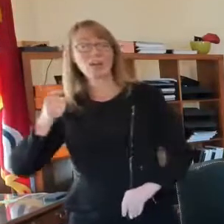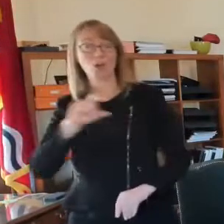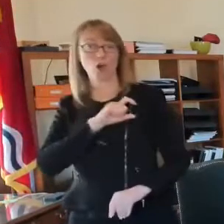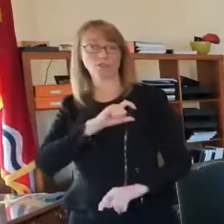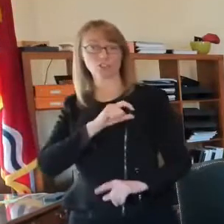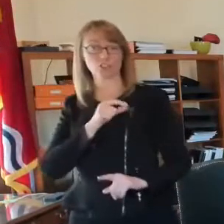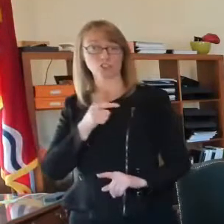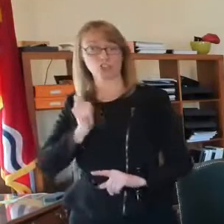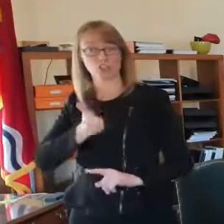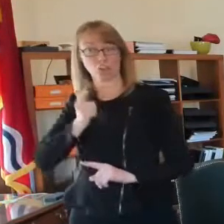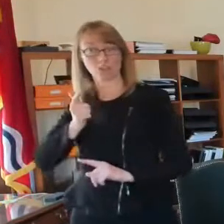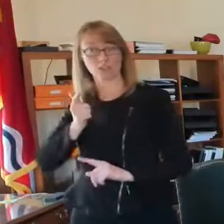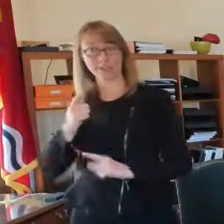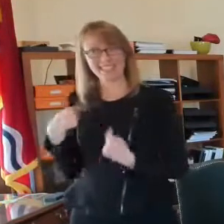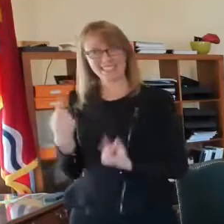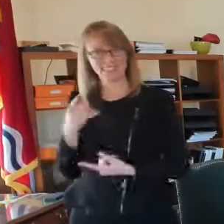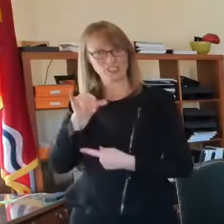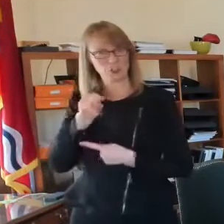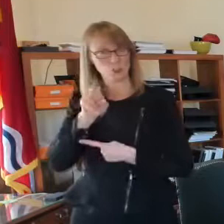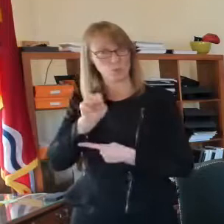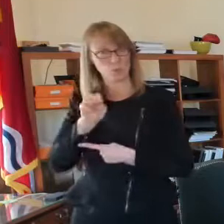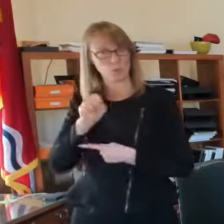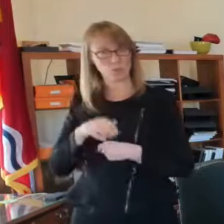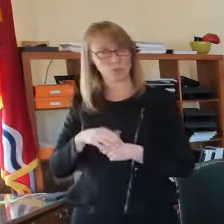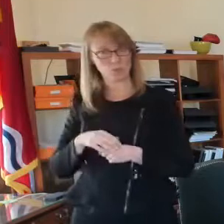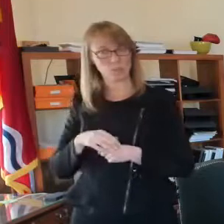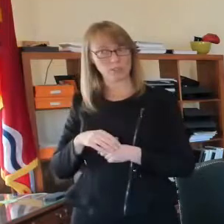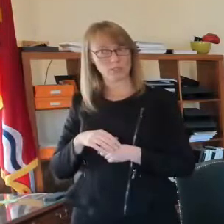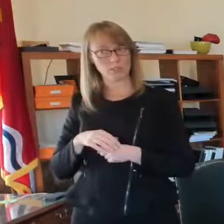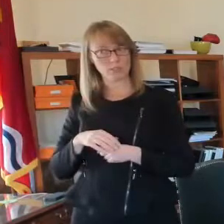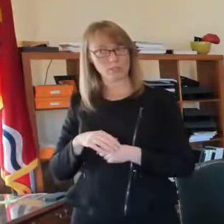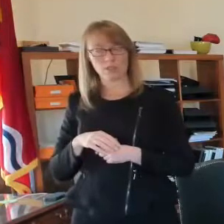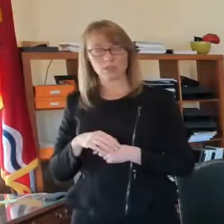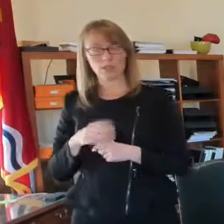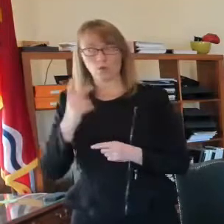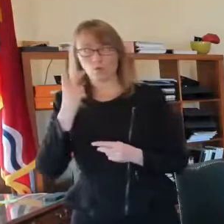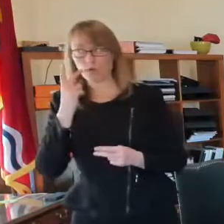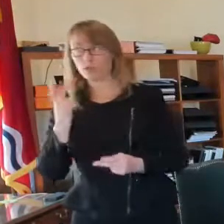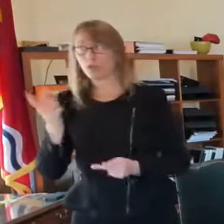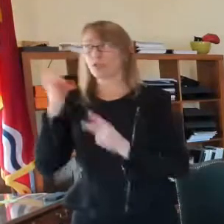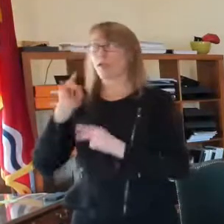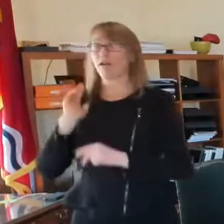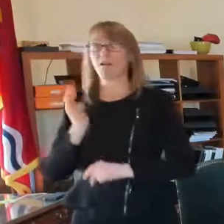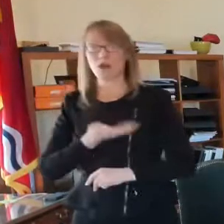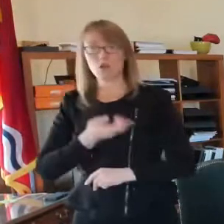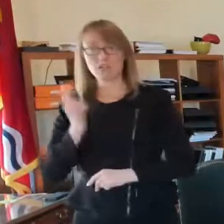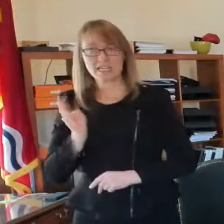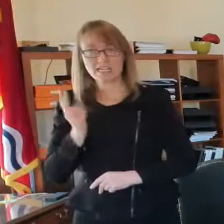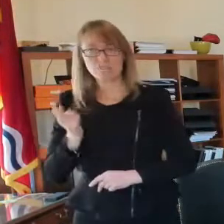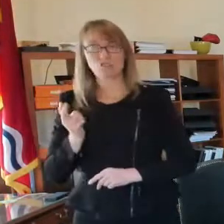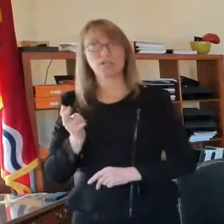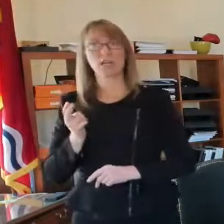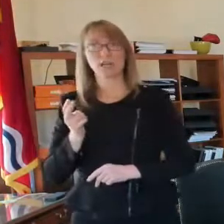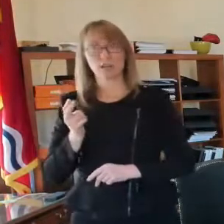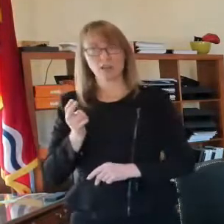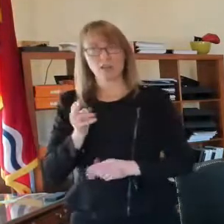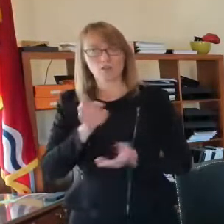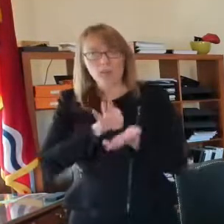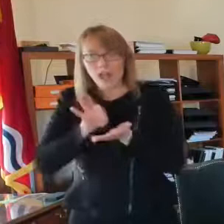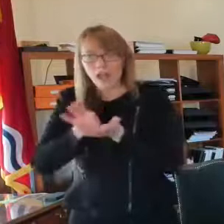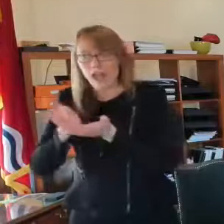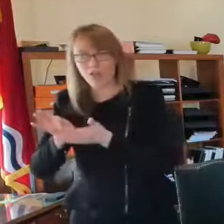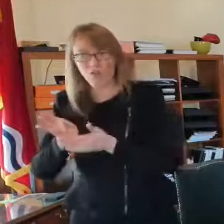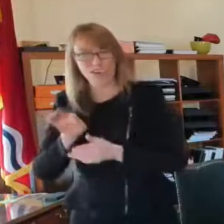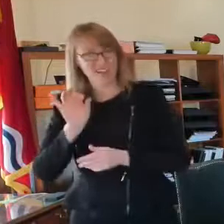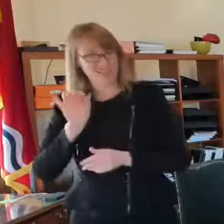That has never happened before, that anyone can remember. And, officers are